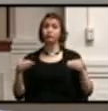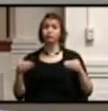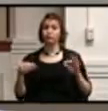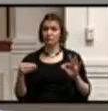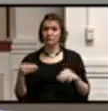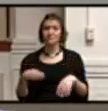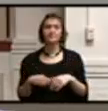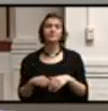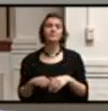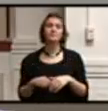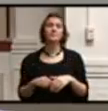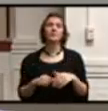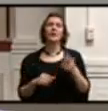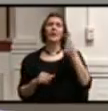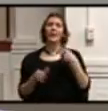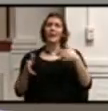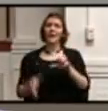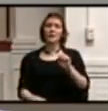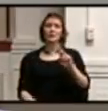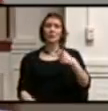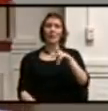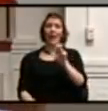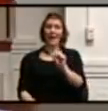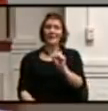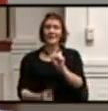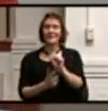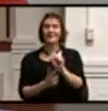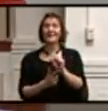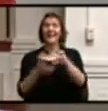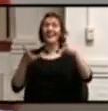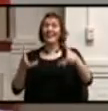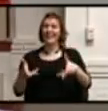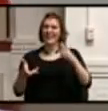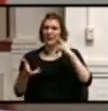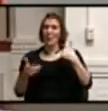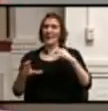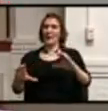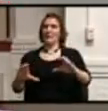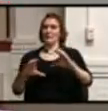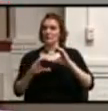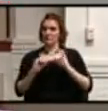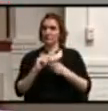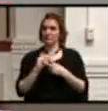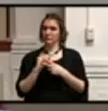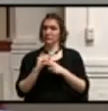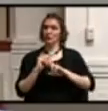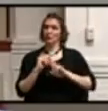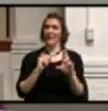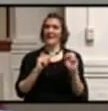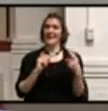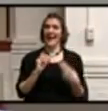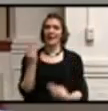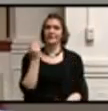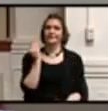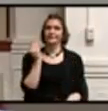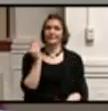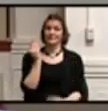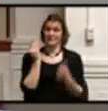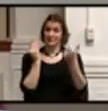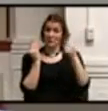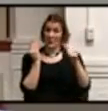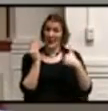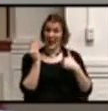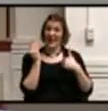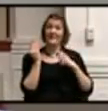again, this surplus is an attempt to, again, start building our cash reserves because we know we're going to be having